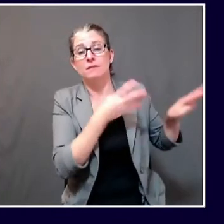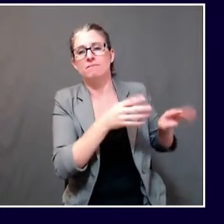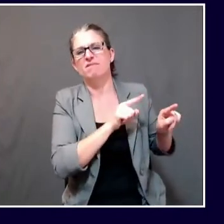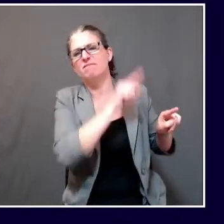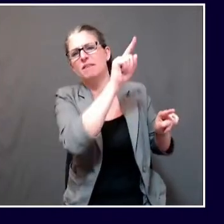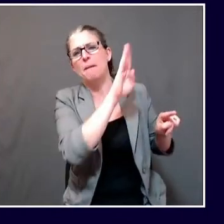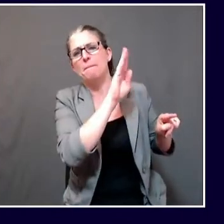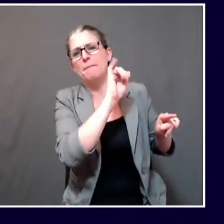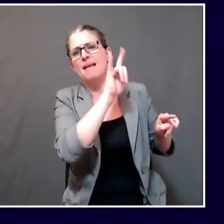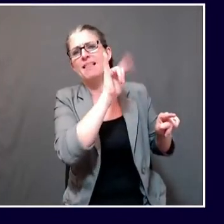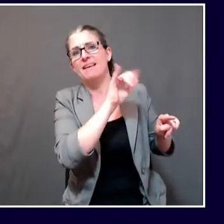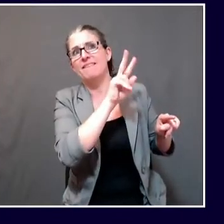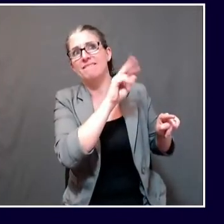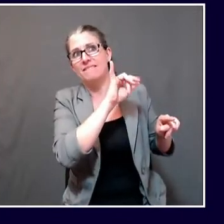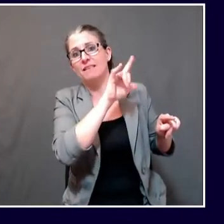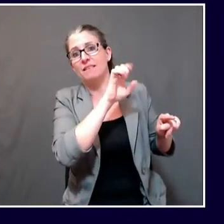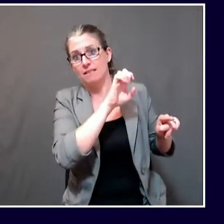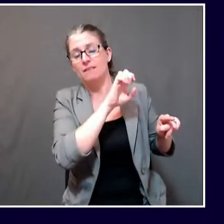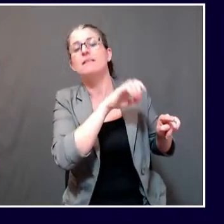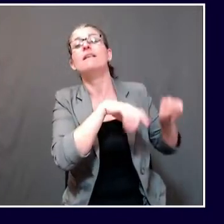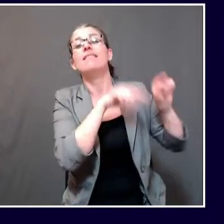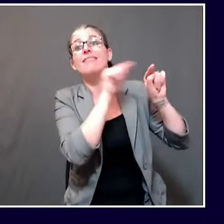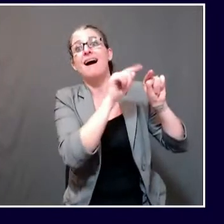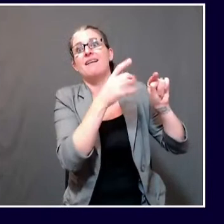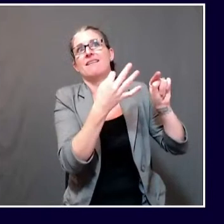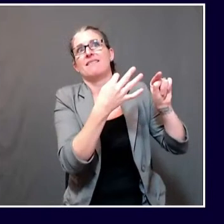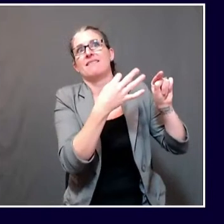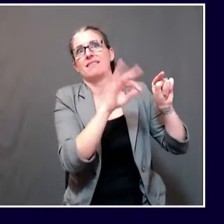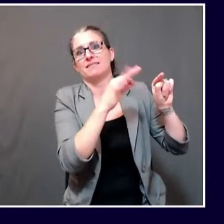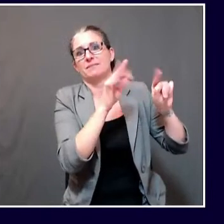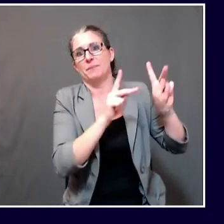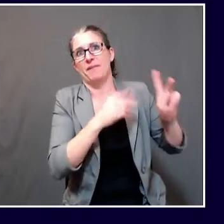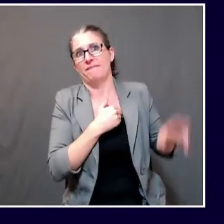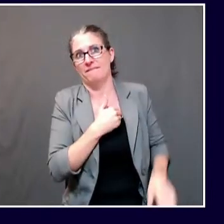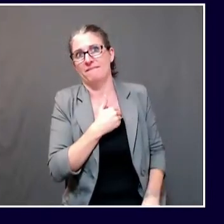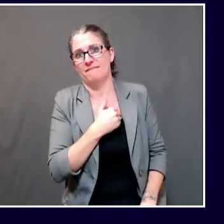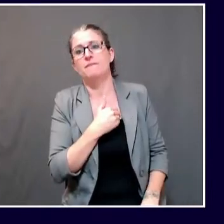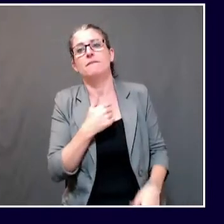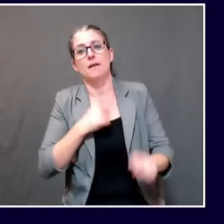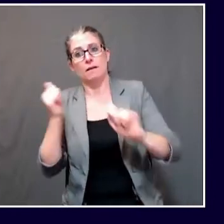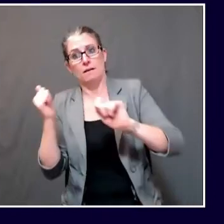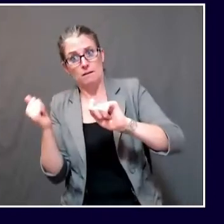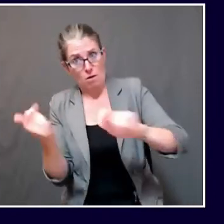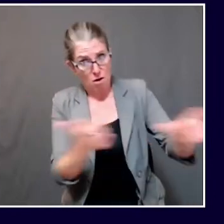2 additional positive results from their last round of testing among employees.